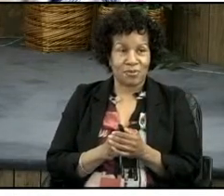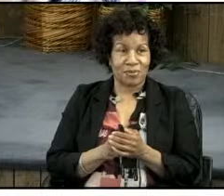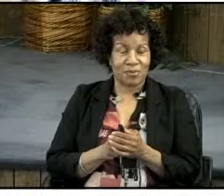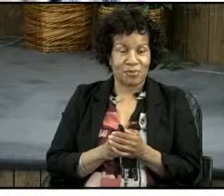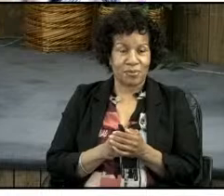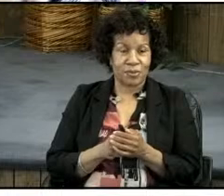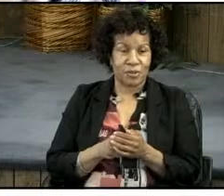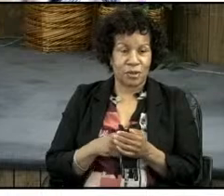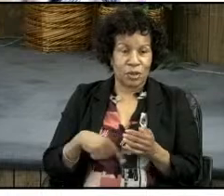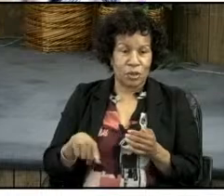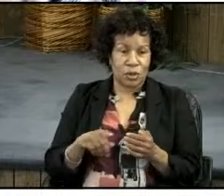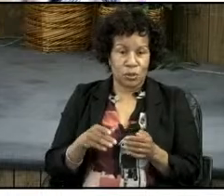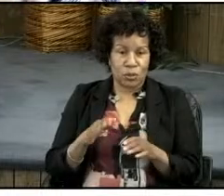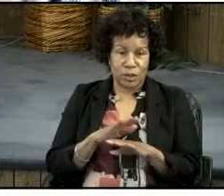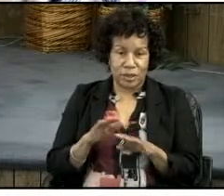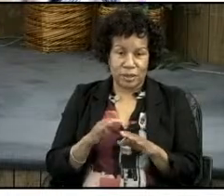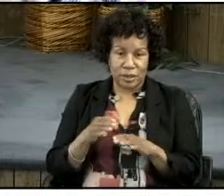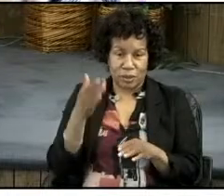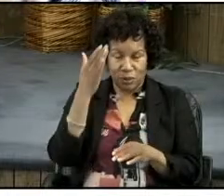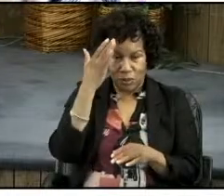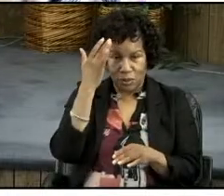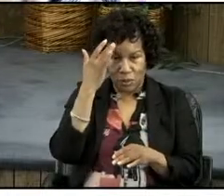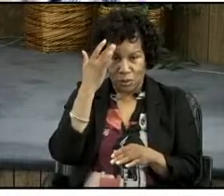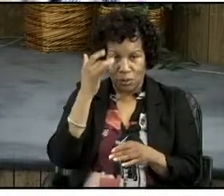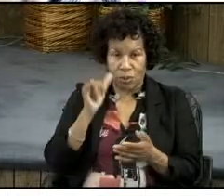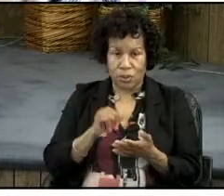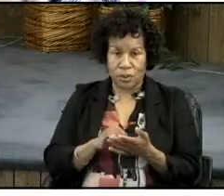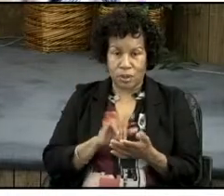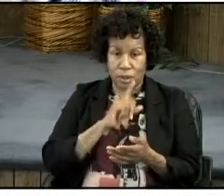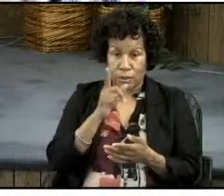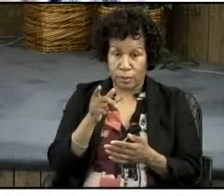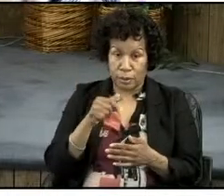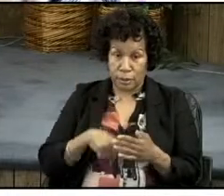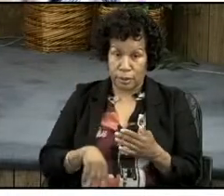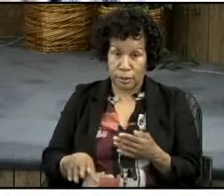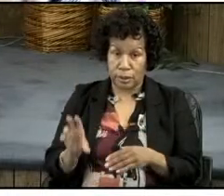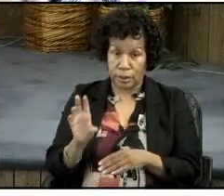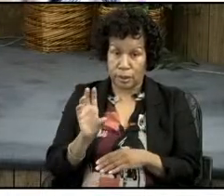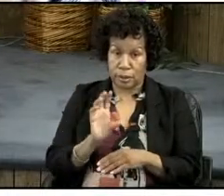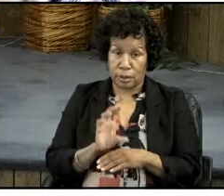Not realizing that the essence of being in Christ is your weakness.